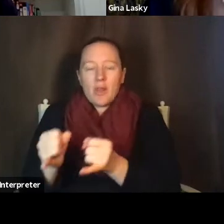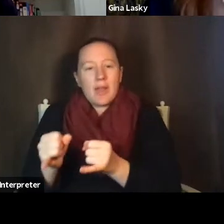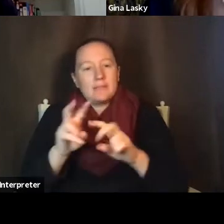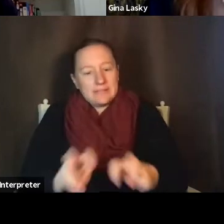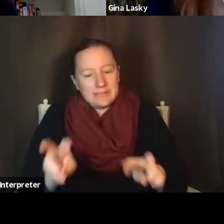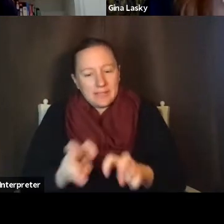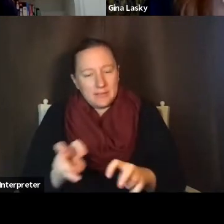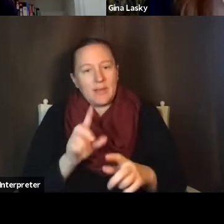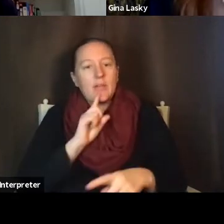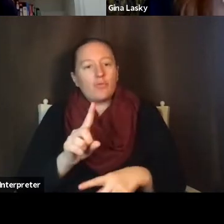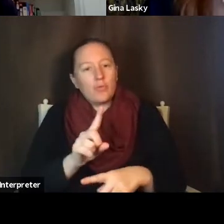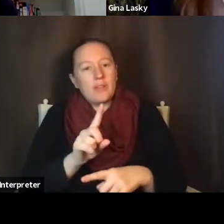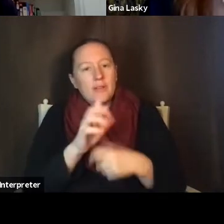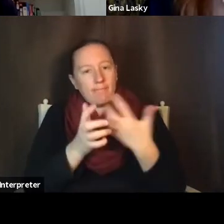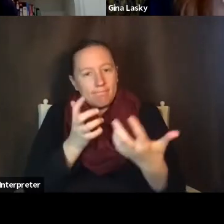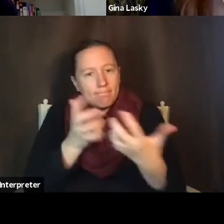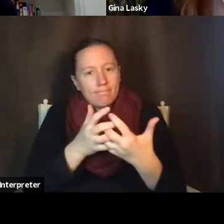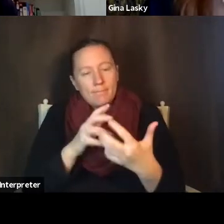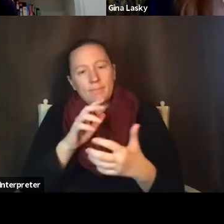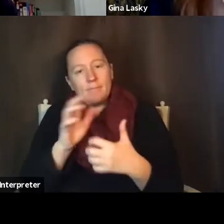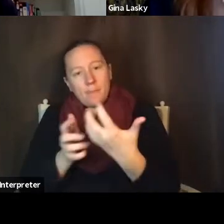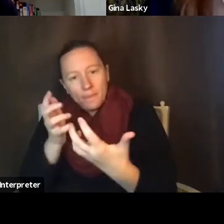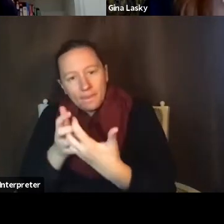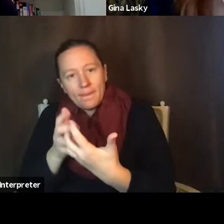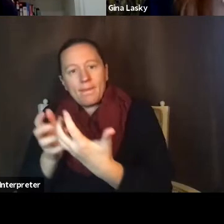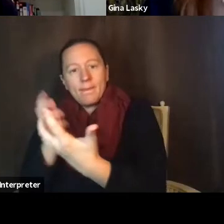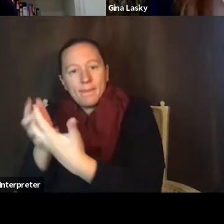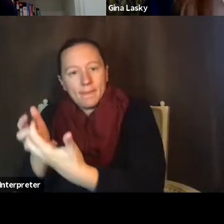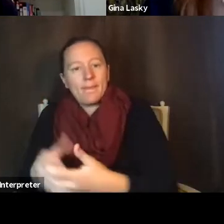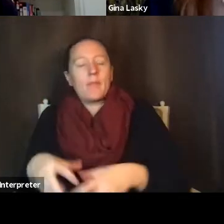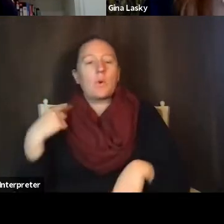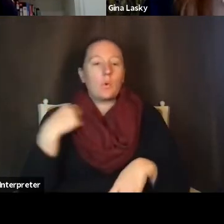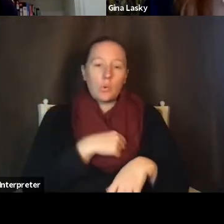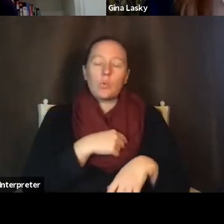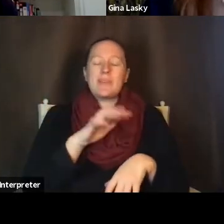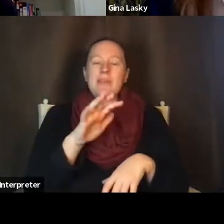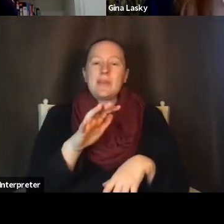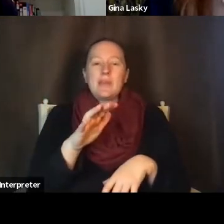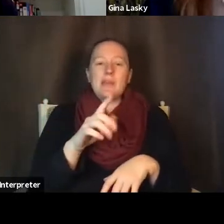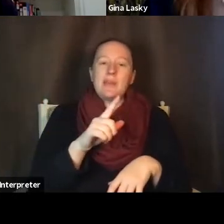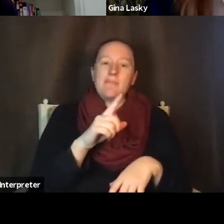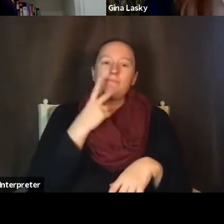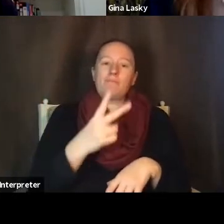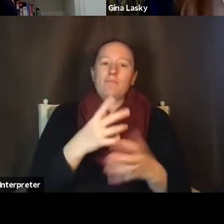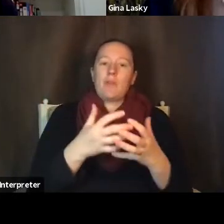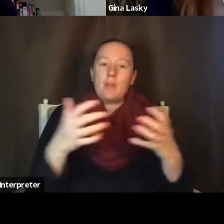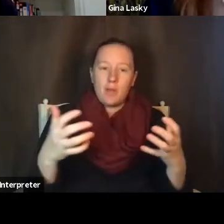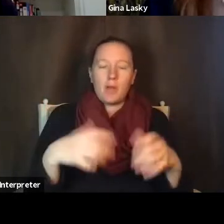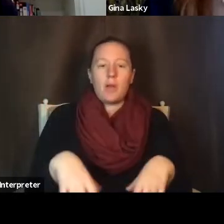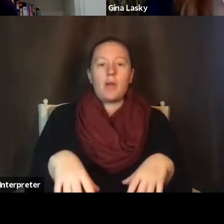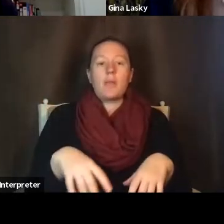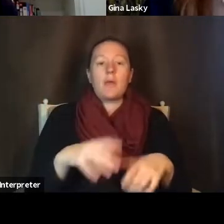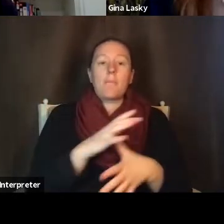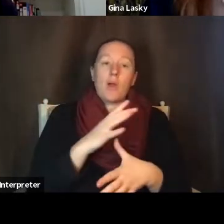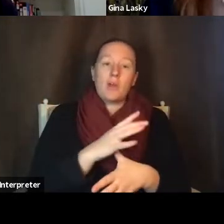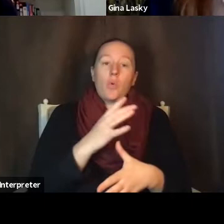care around those individuals. So we spoke to that quite a bit, and you'll see it a lot in the priority population. A lot of the priority populations we